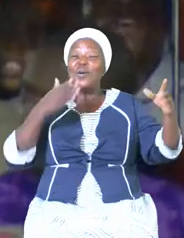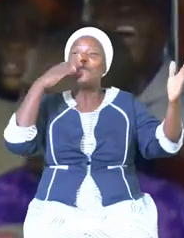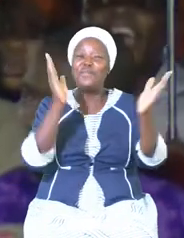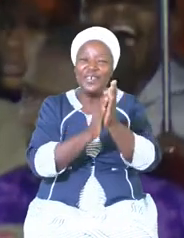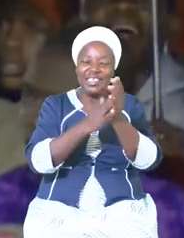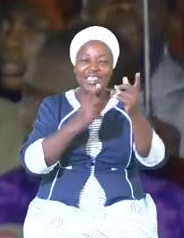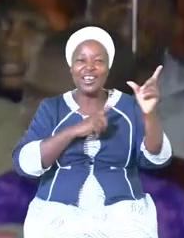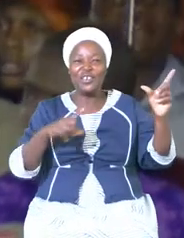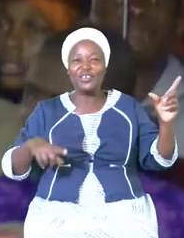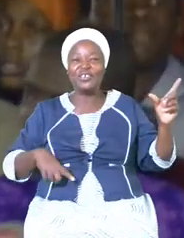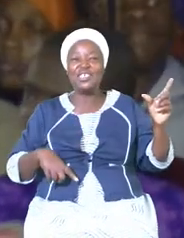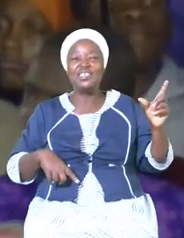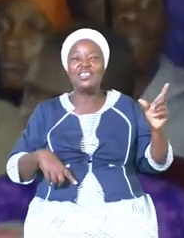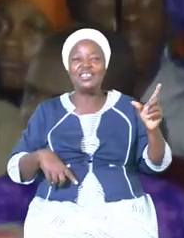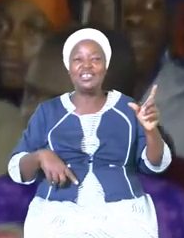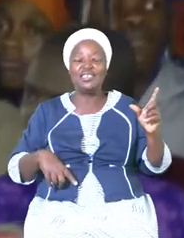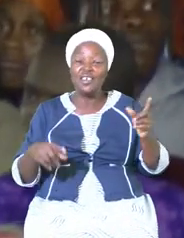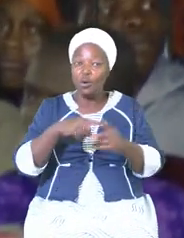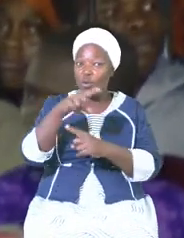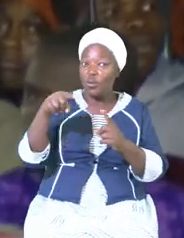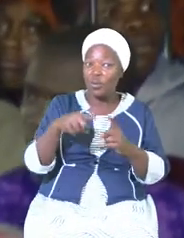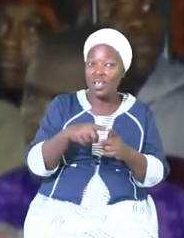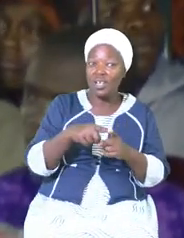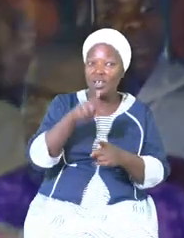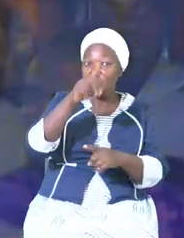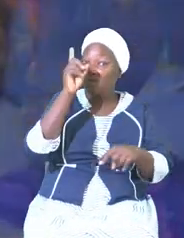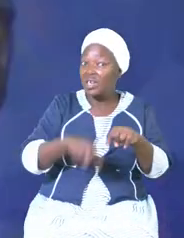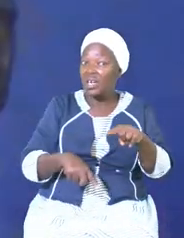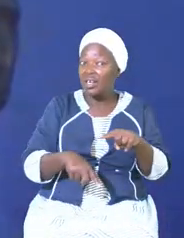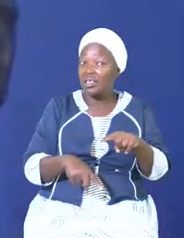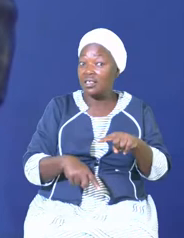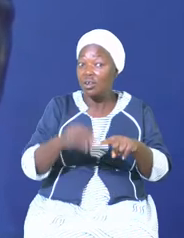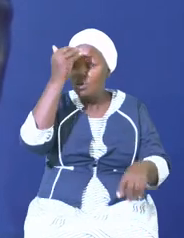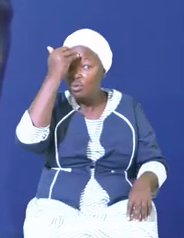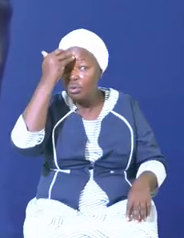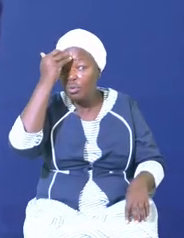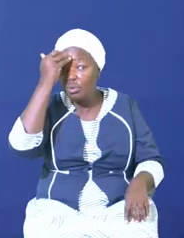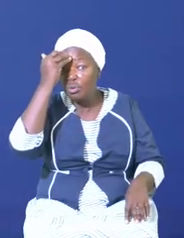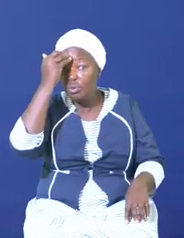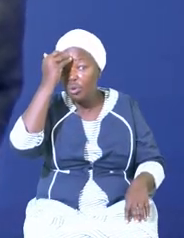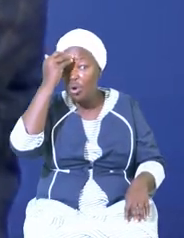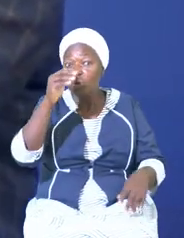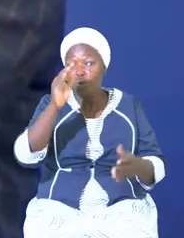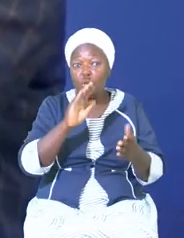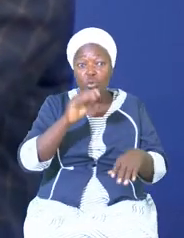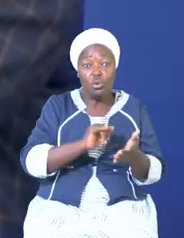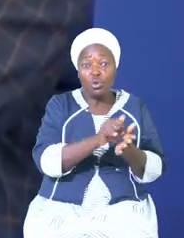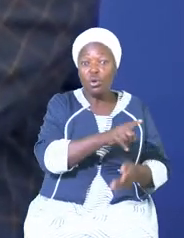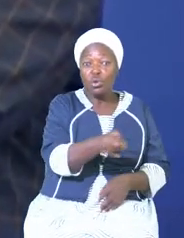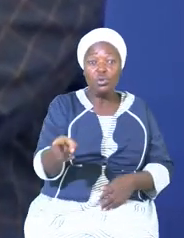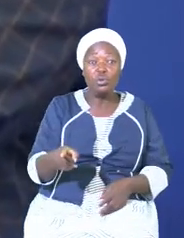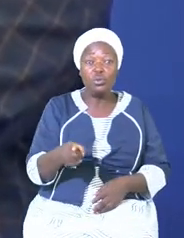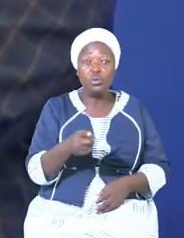Lord. When you cannot identify those strangers, Christ